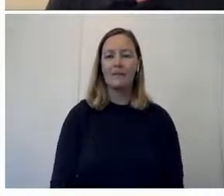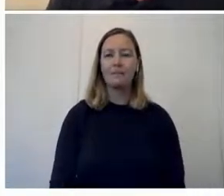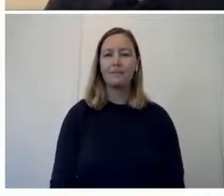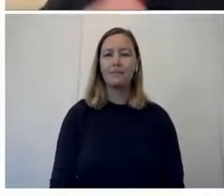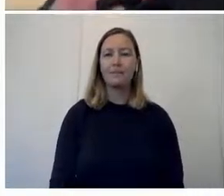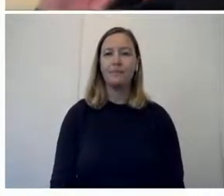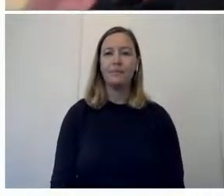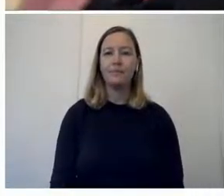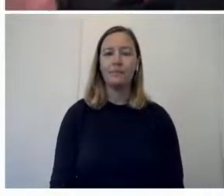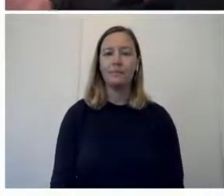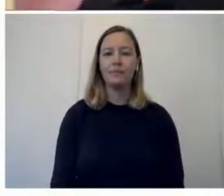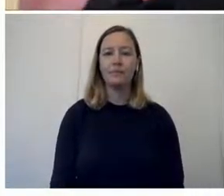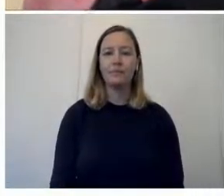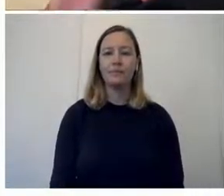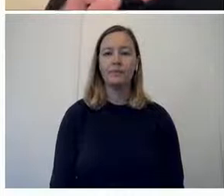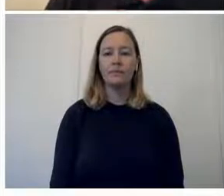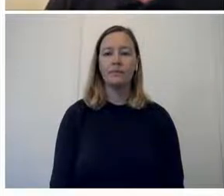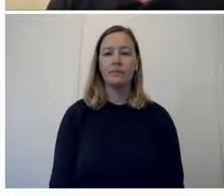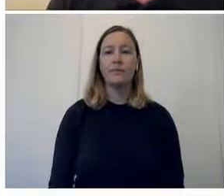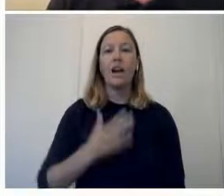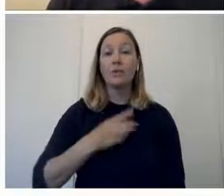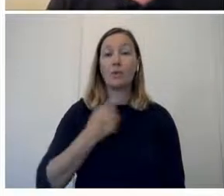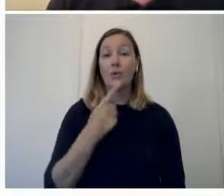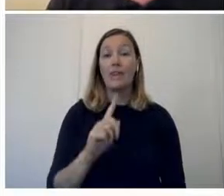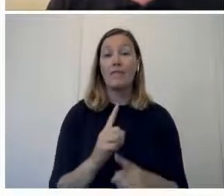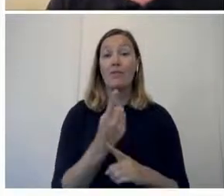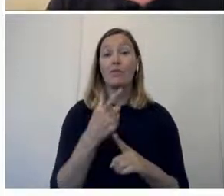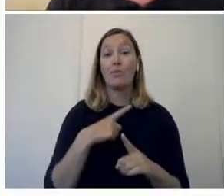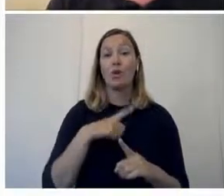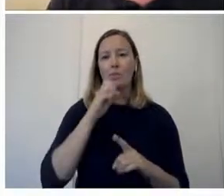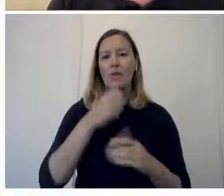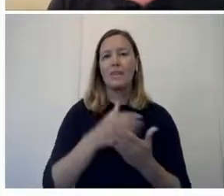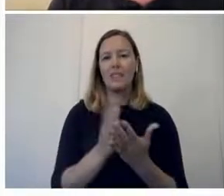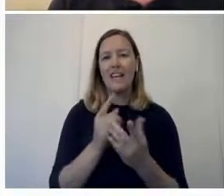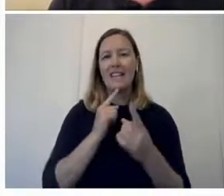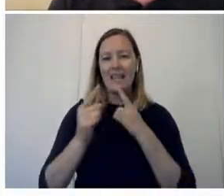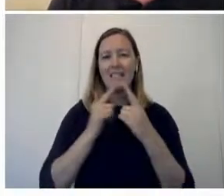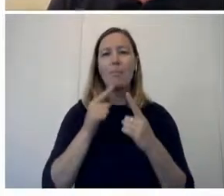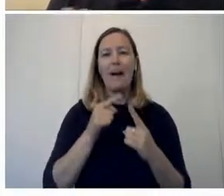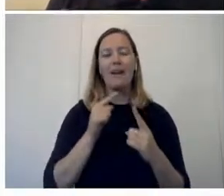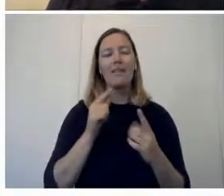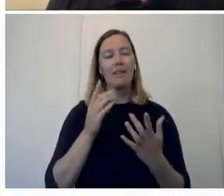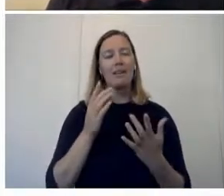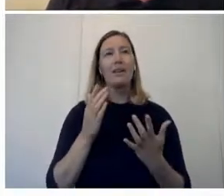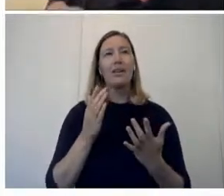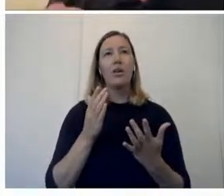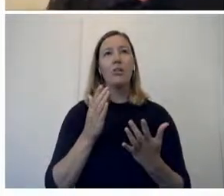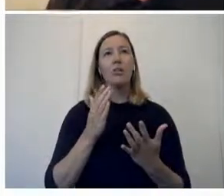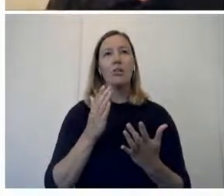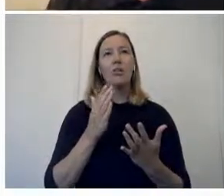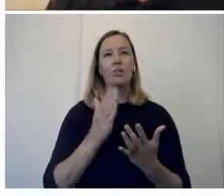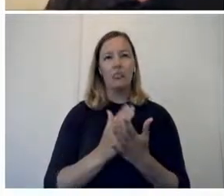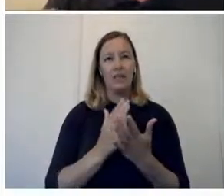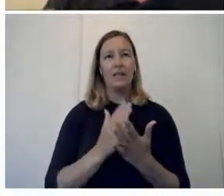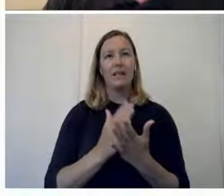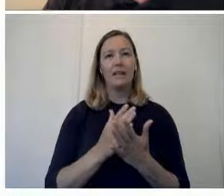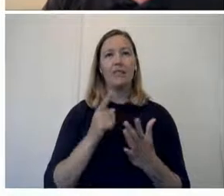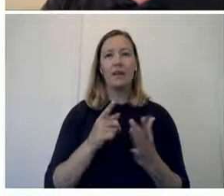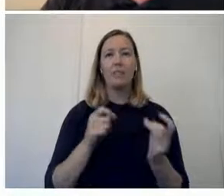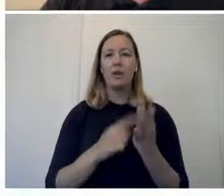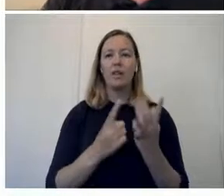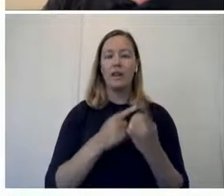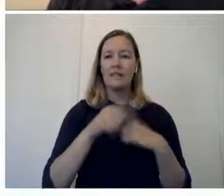I'd just like to say that at the beginning, because we're going to share quite a lot of data with you, but it is this thing about building community around